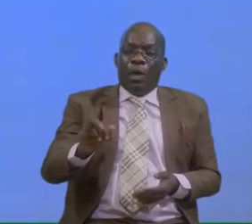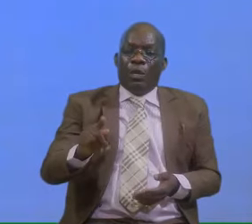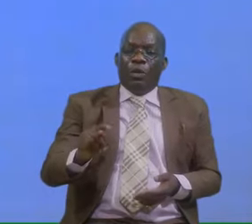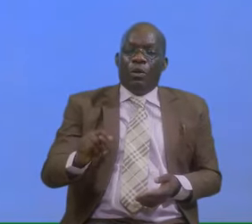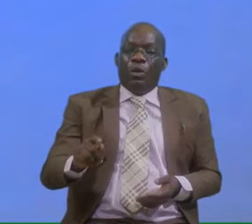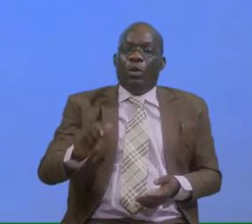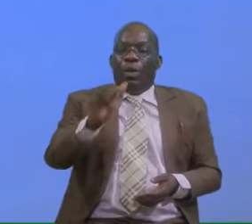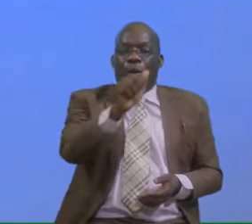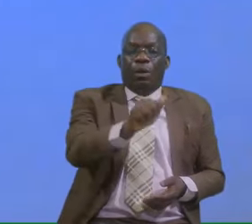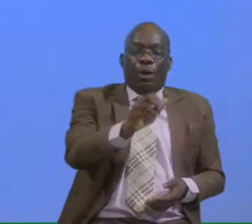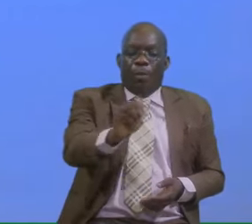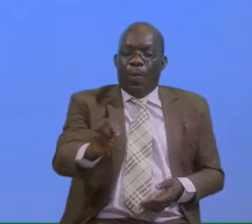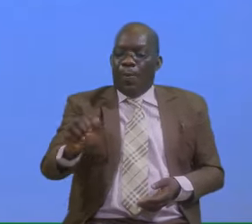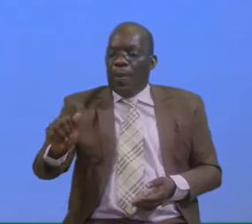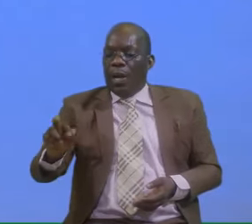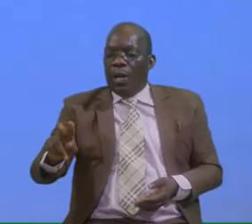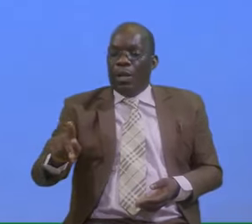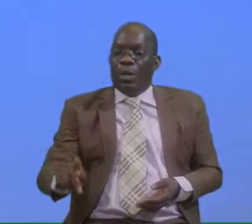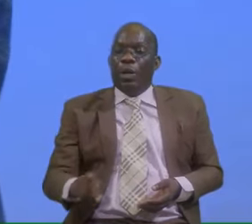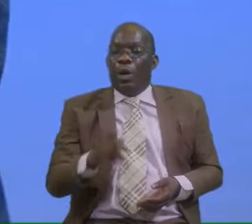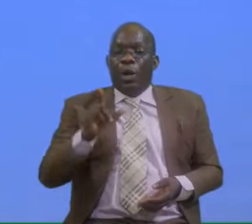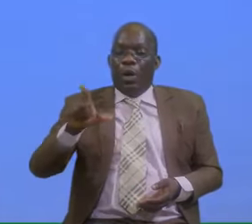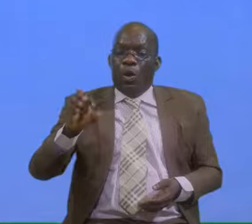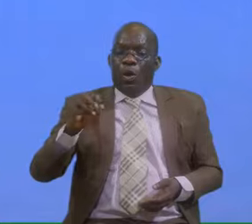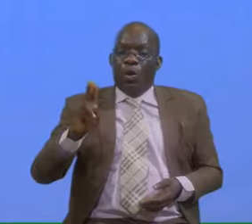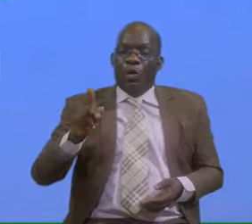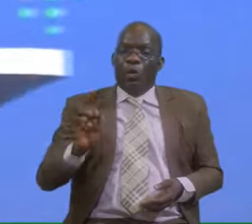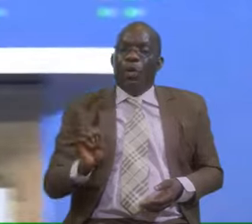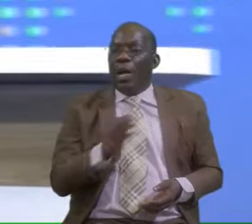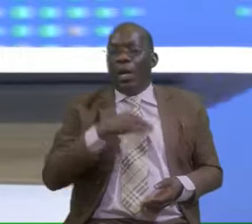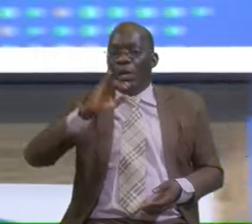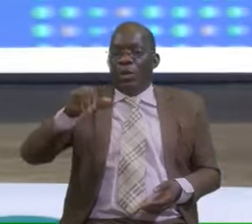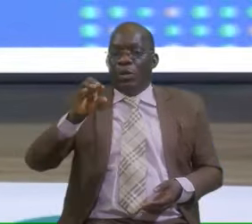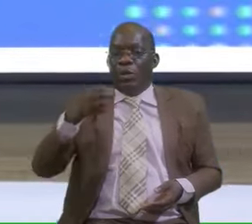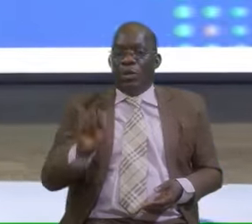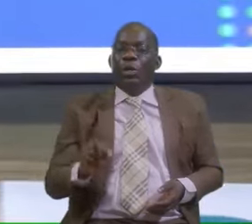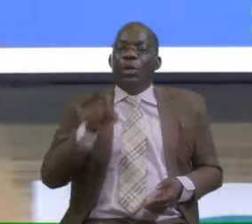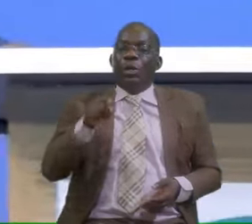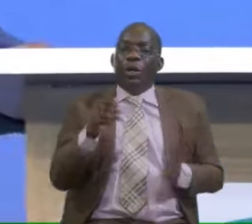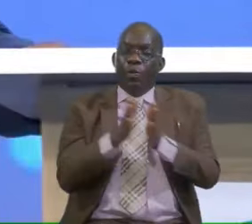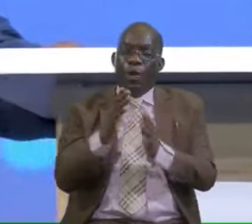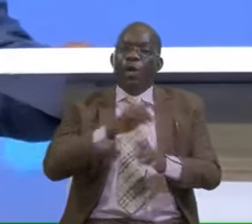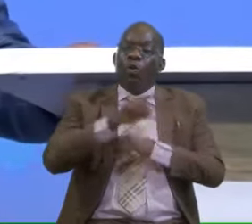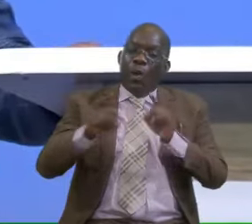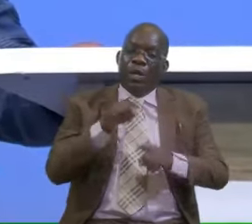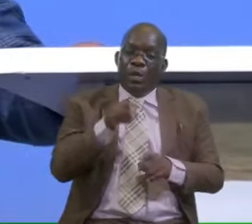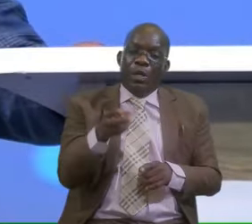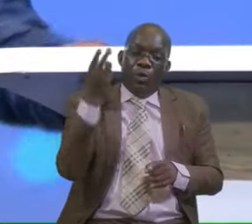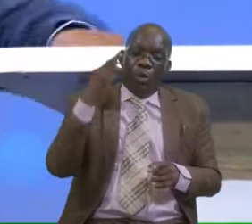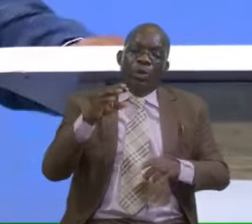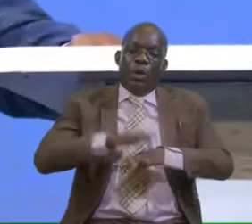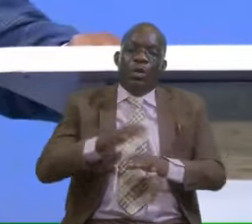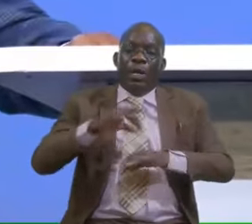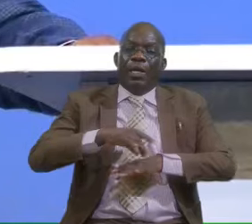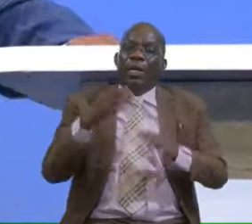on the earth and he made intercession for us when he was on earth. Now he is in